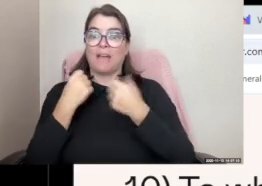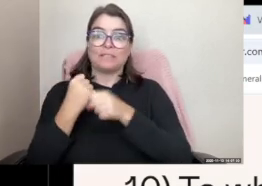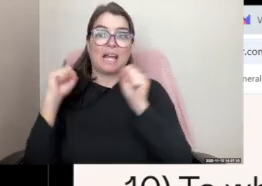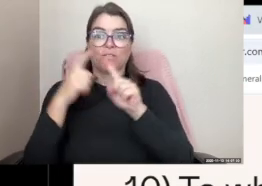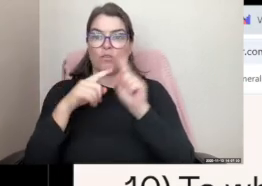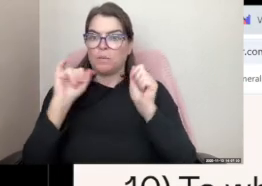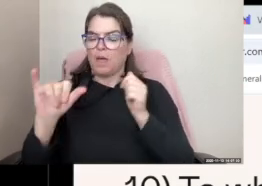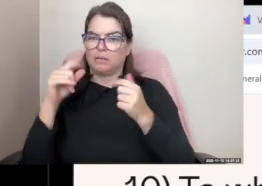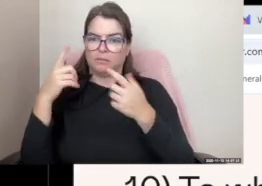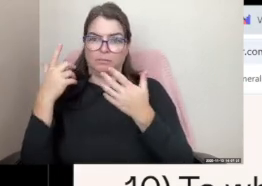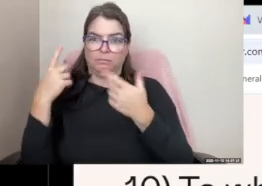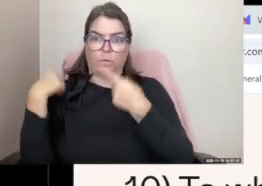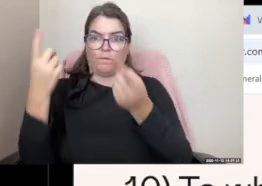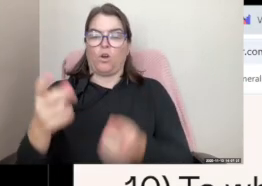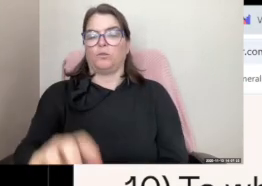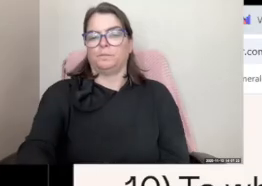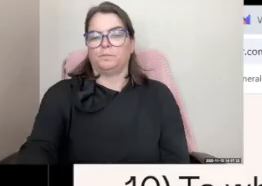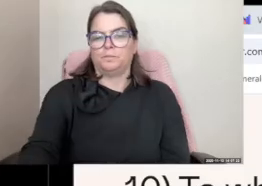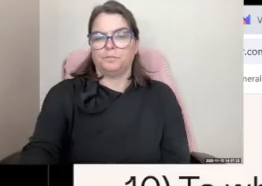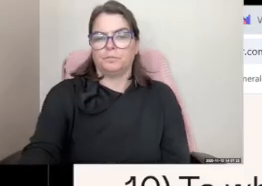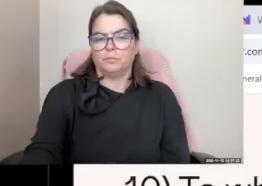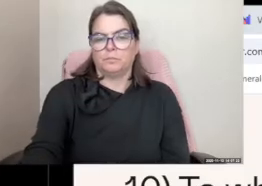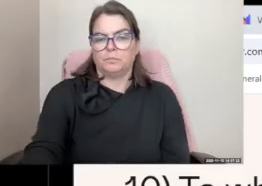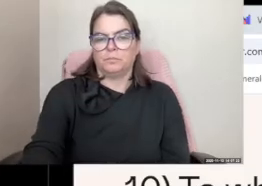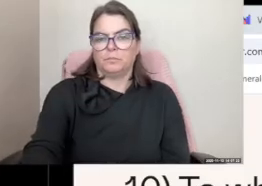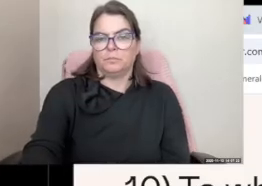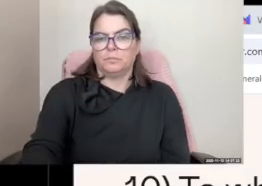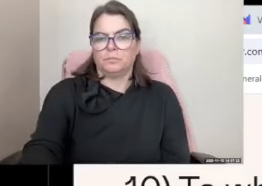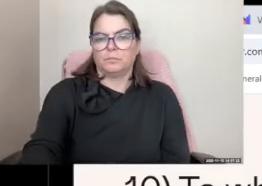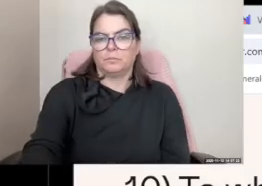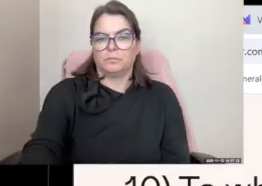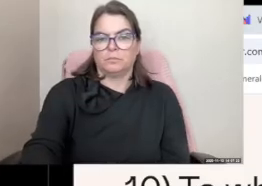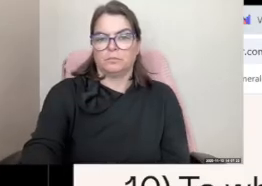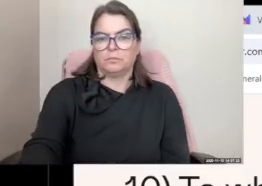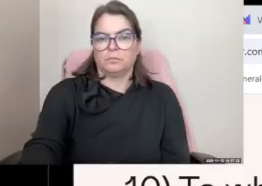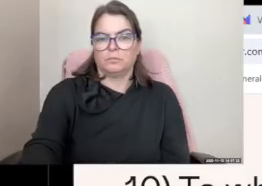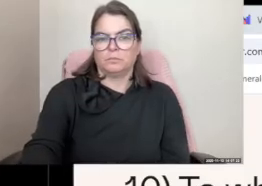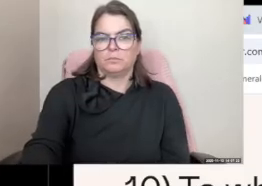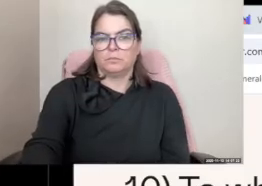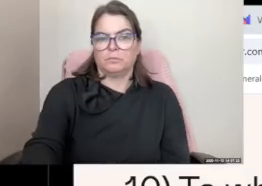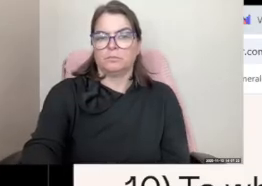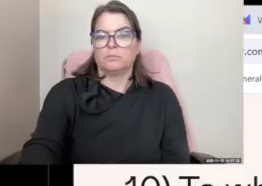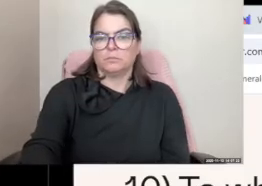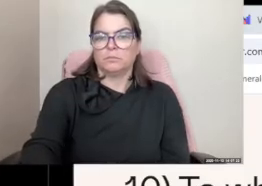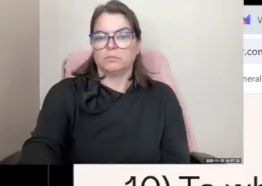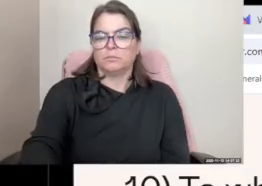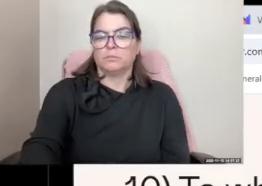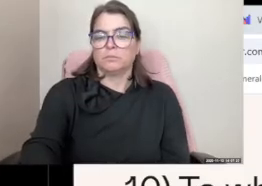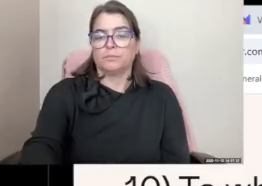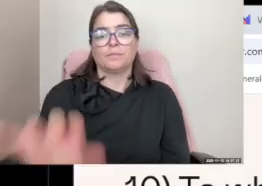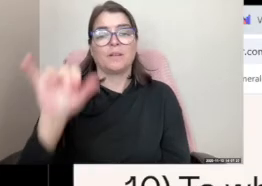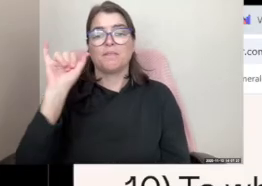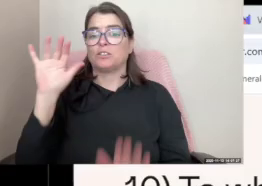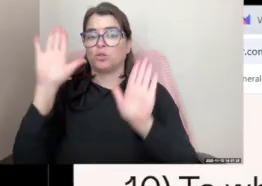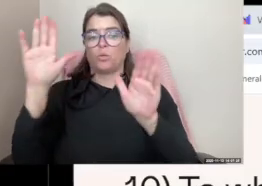to see, like, what are the monetary health benefits or the lives saved from these incentive